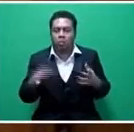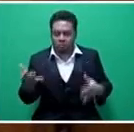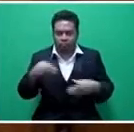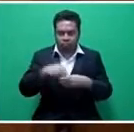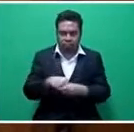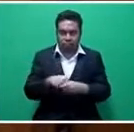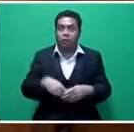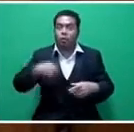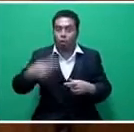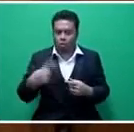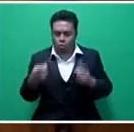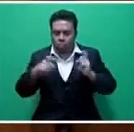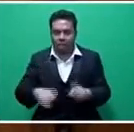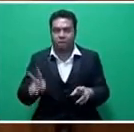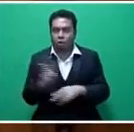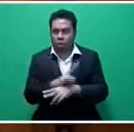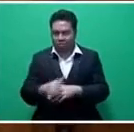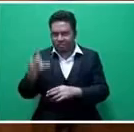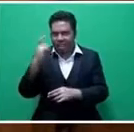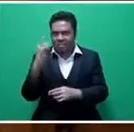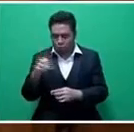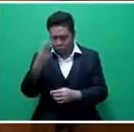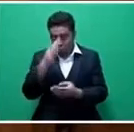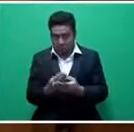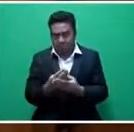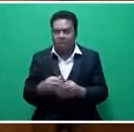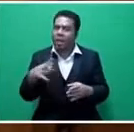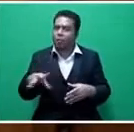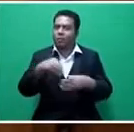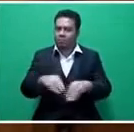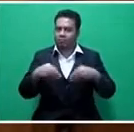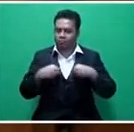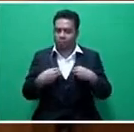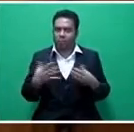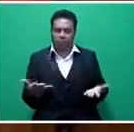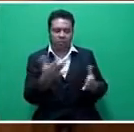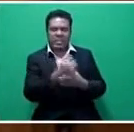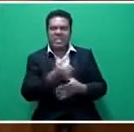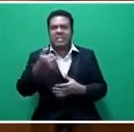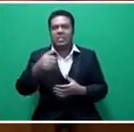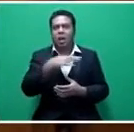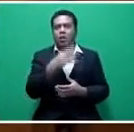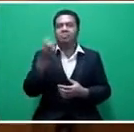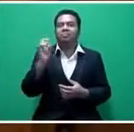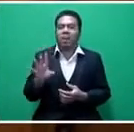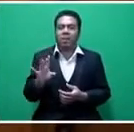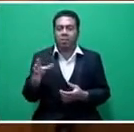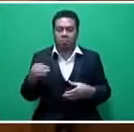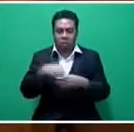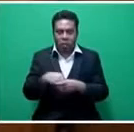that continue to have vocational classes for our students, and they get a per capita grant of $610, and they are engaged